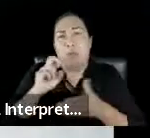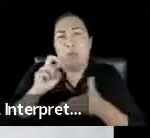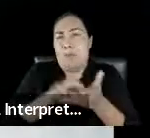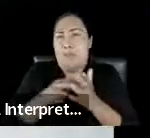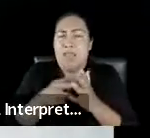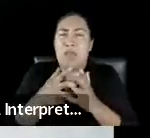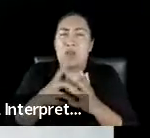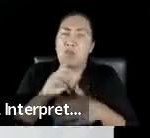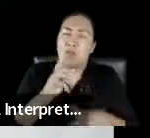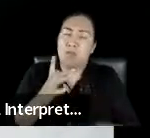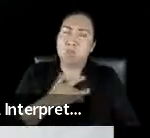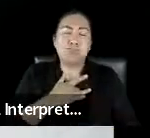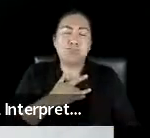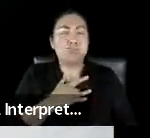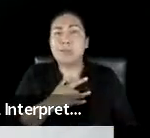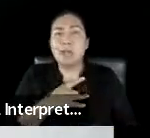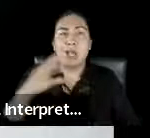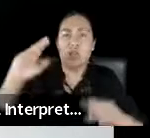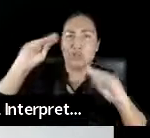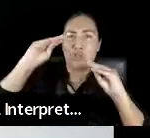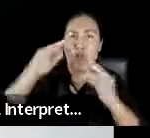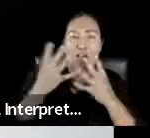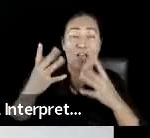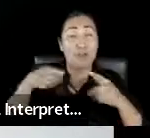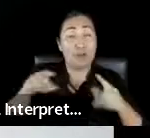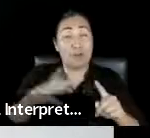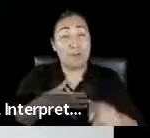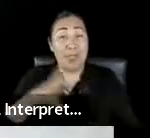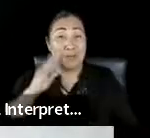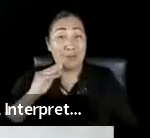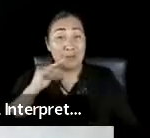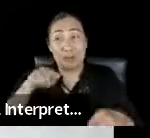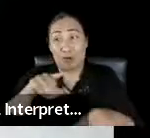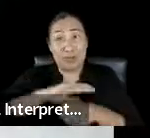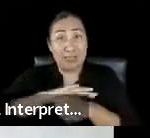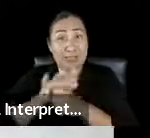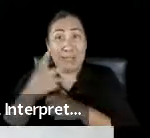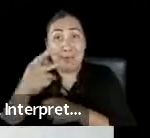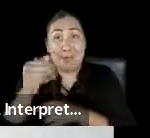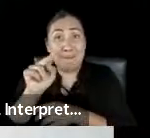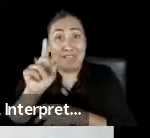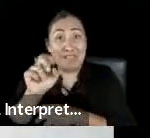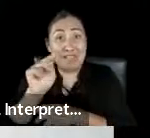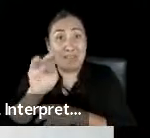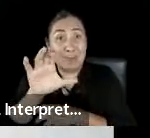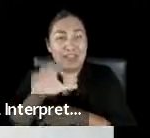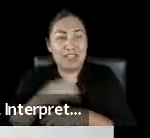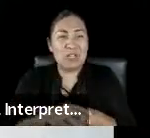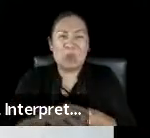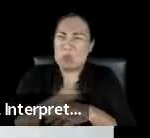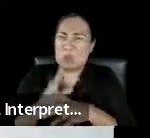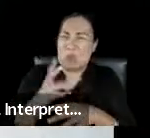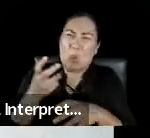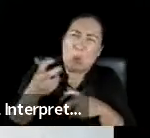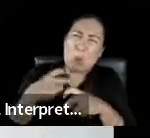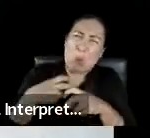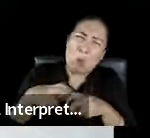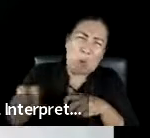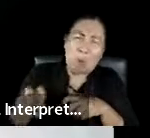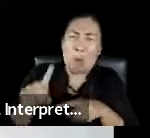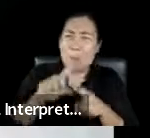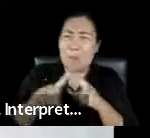lot while during my experience in this pandemic. It was hard and made me realize that time is